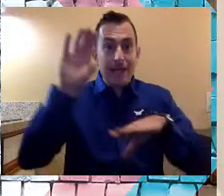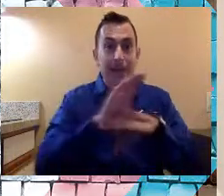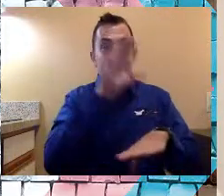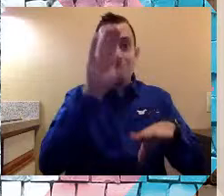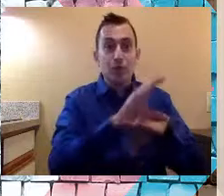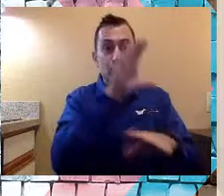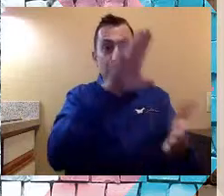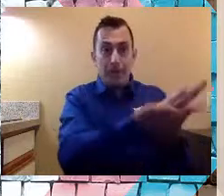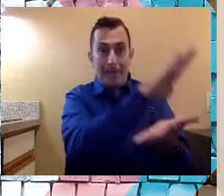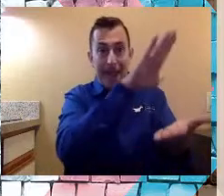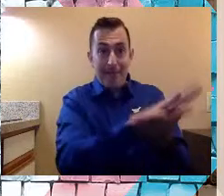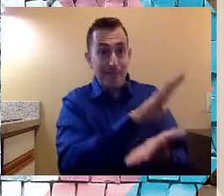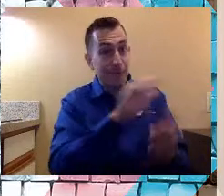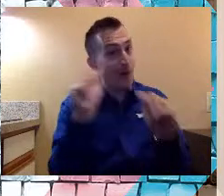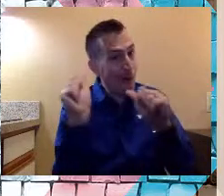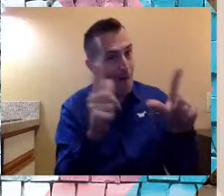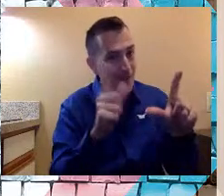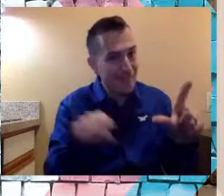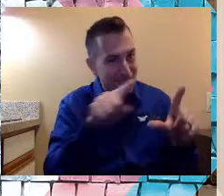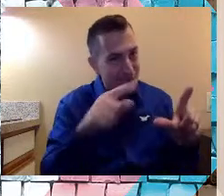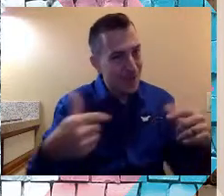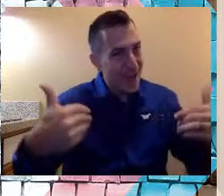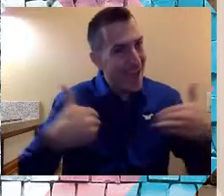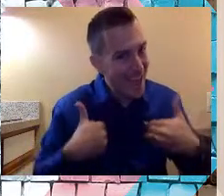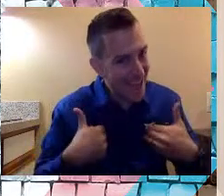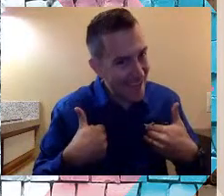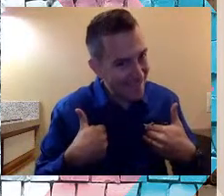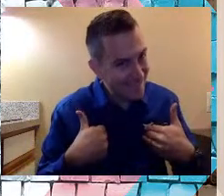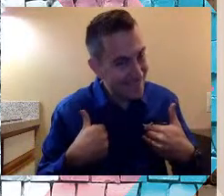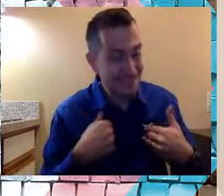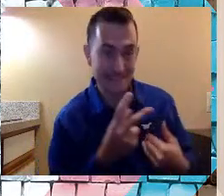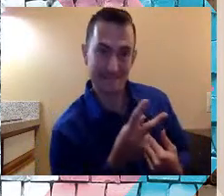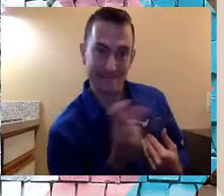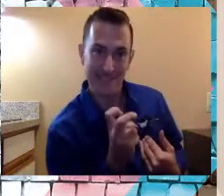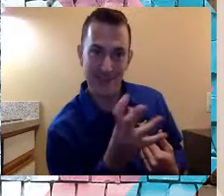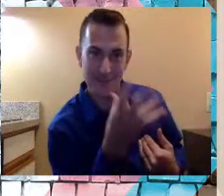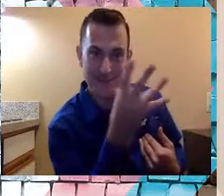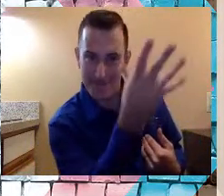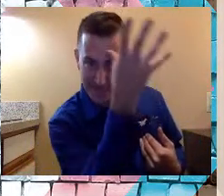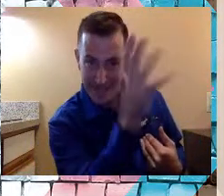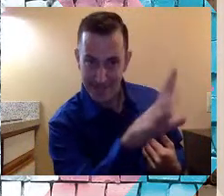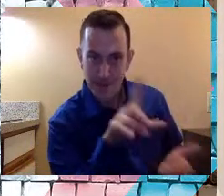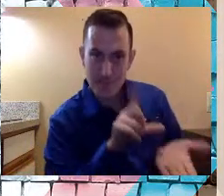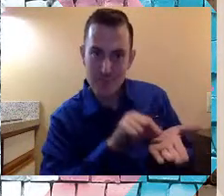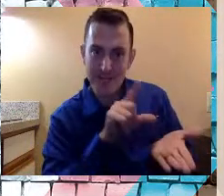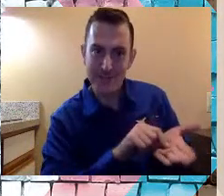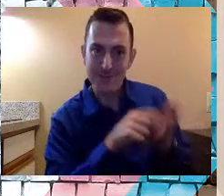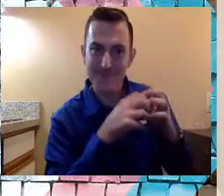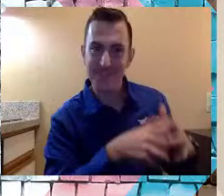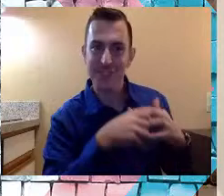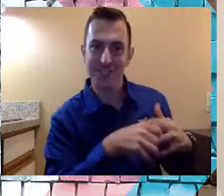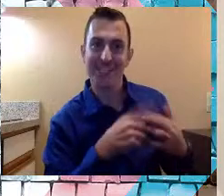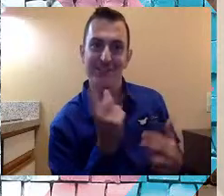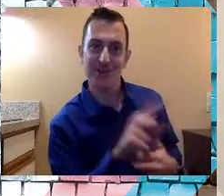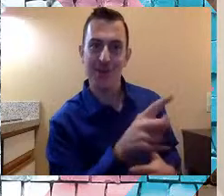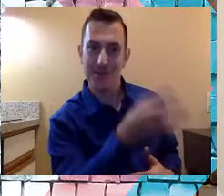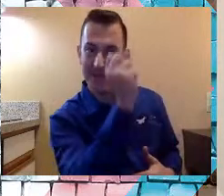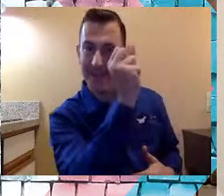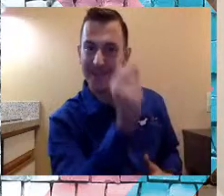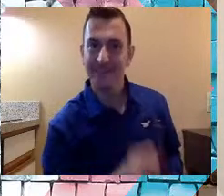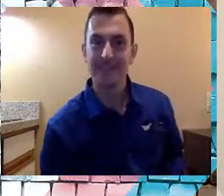plain old computer paper, which we all have. You just have to swipe a piece from your parents' printer. So let's get started.